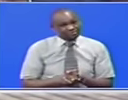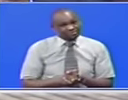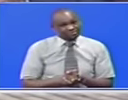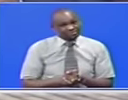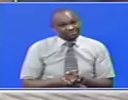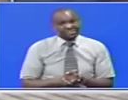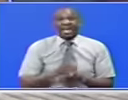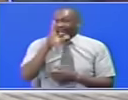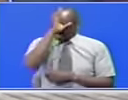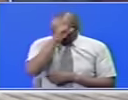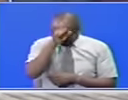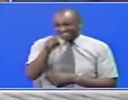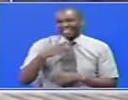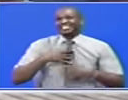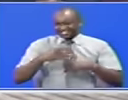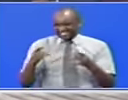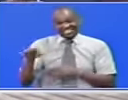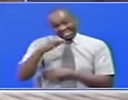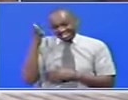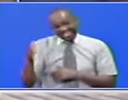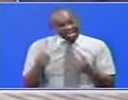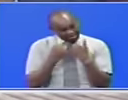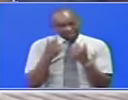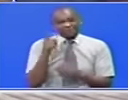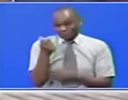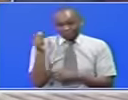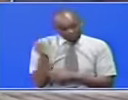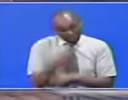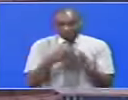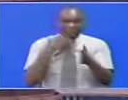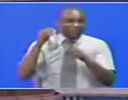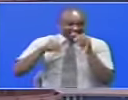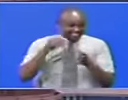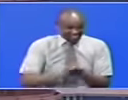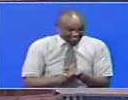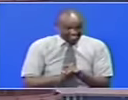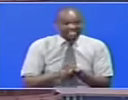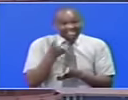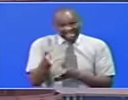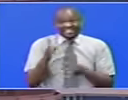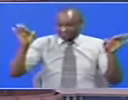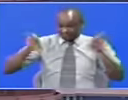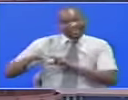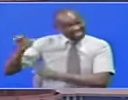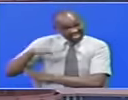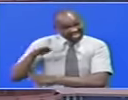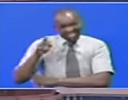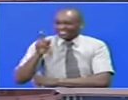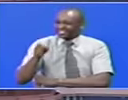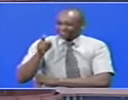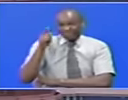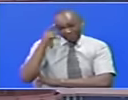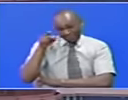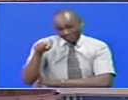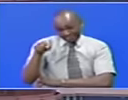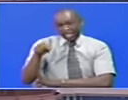Well, Akisa, very interesting scenarios are happening a few months to the general elections, especially in the Rift Valley region. Remember that